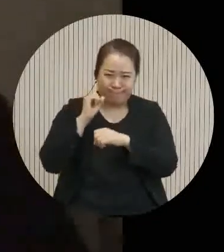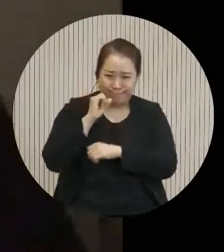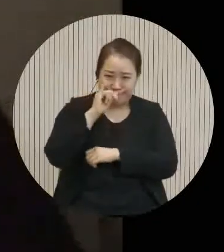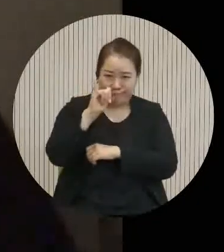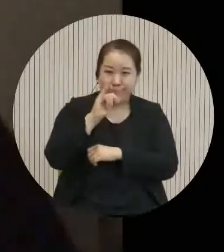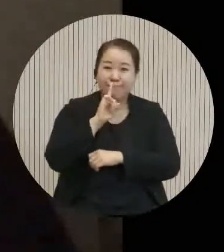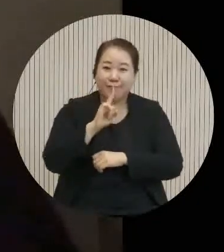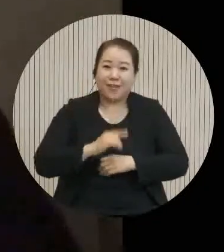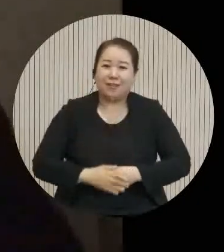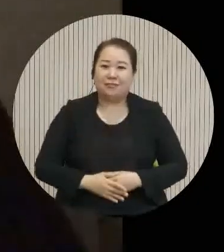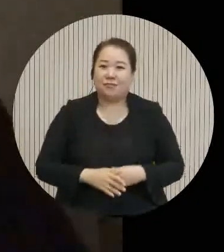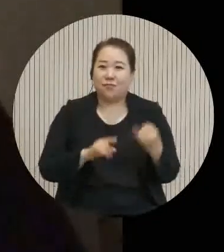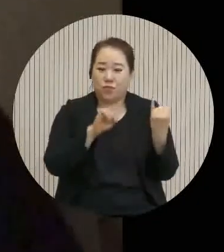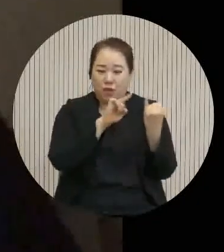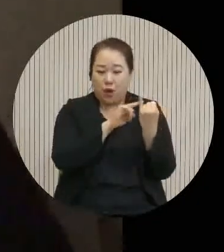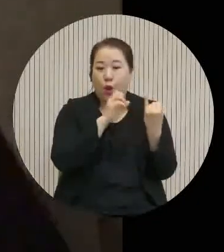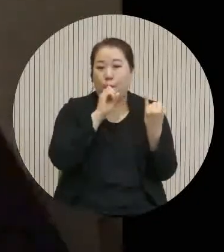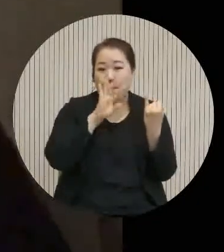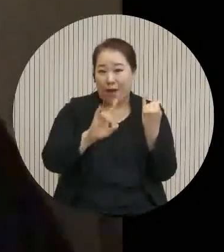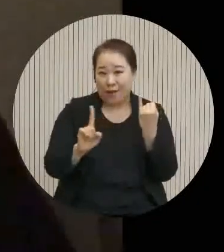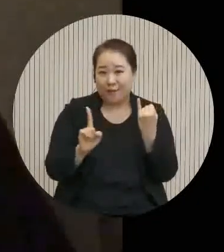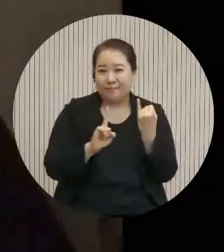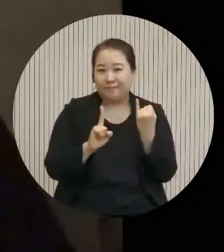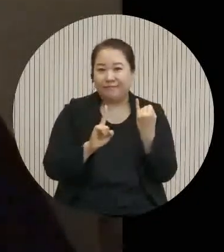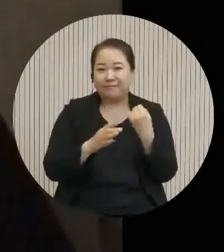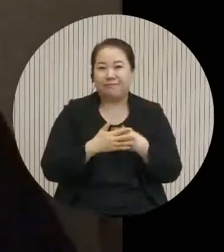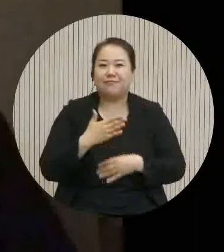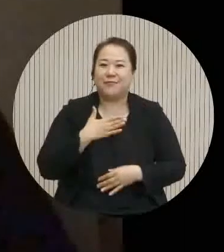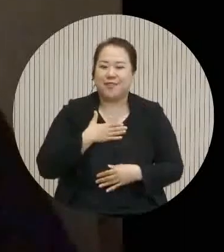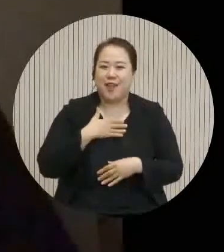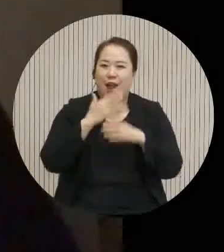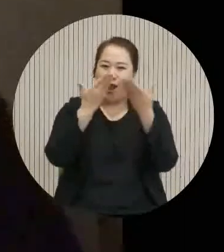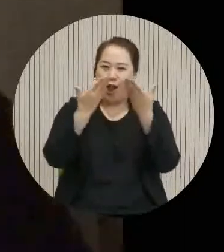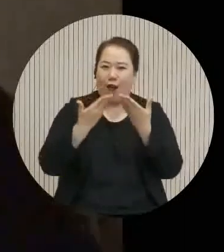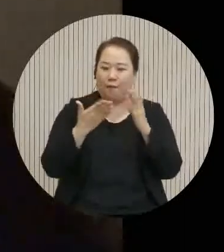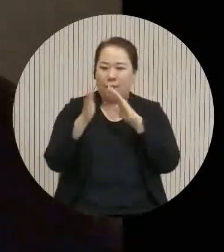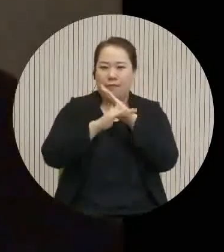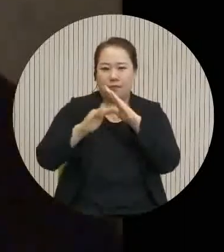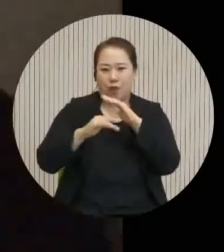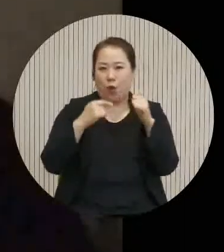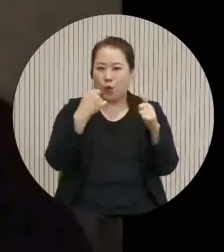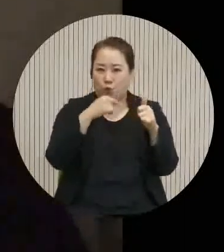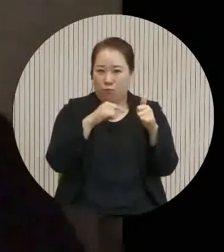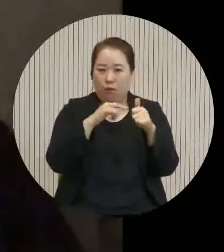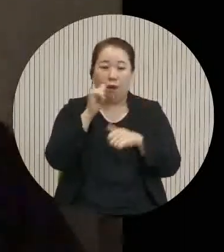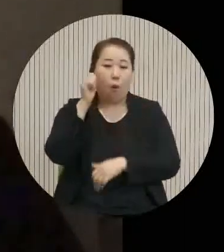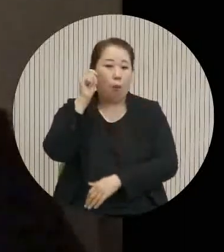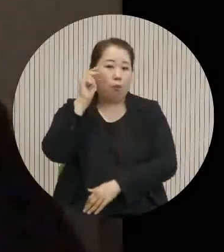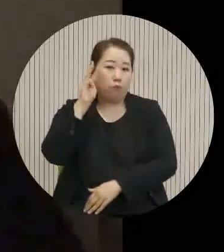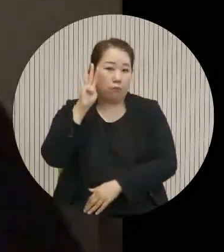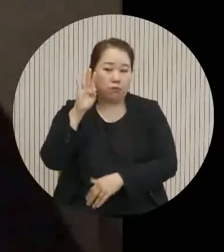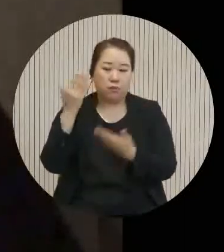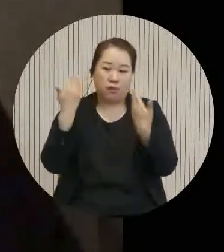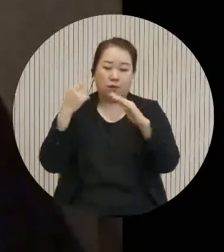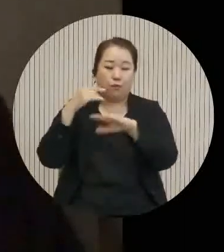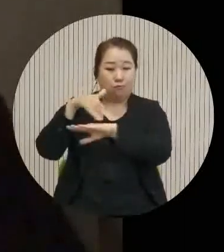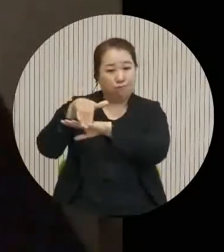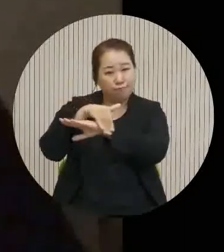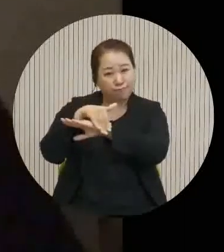she said, and I quote her, "Any formal education I received came from the few days I spent in